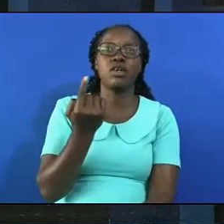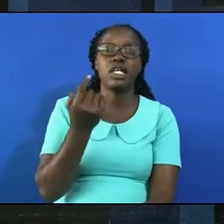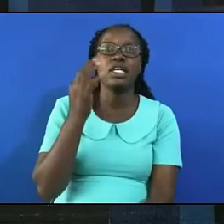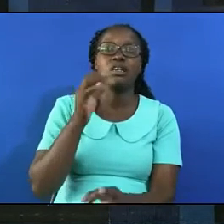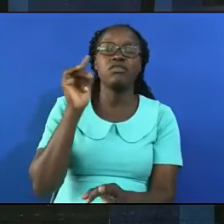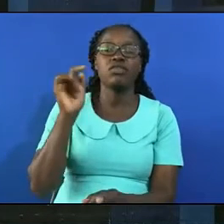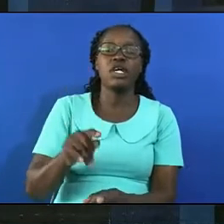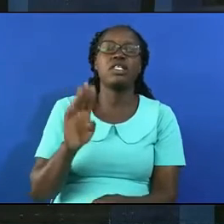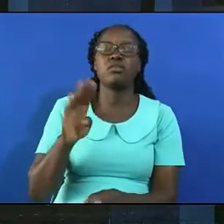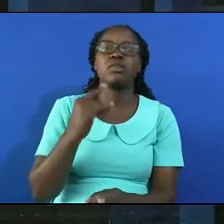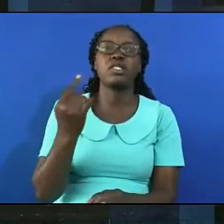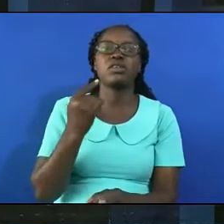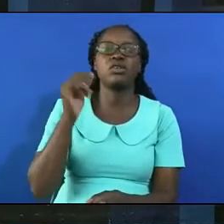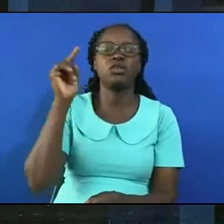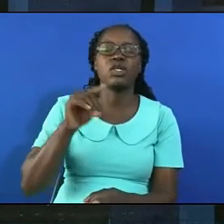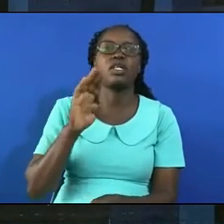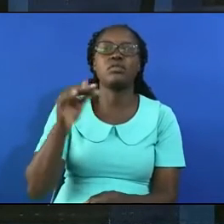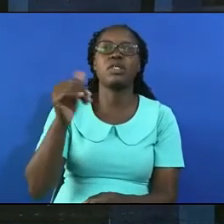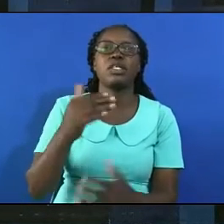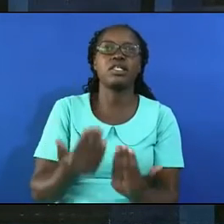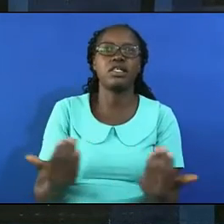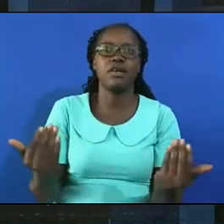you can't be single, you can't be what?